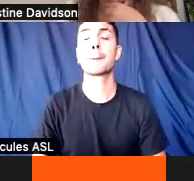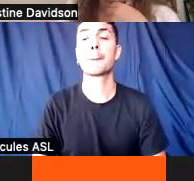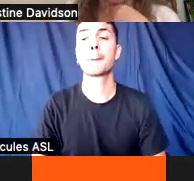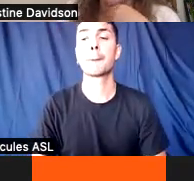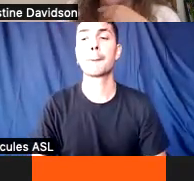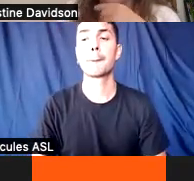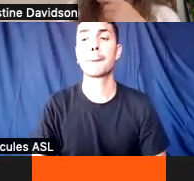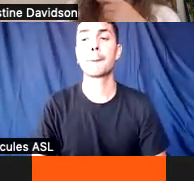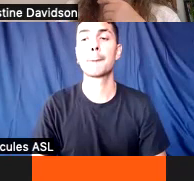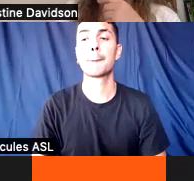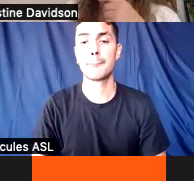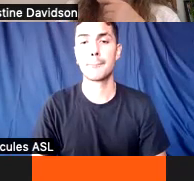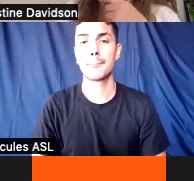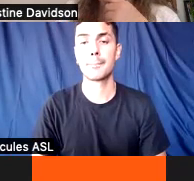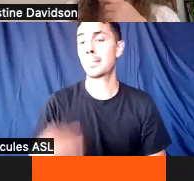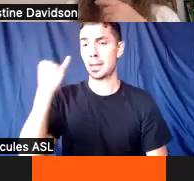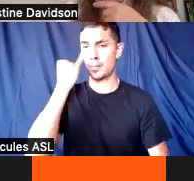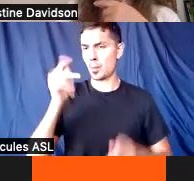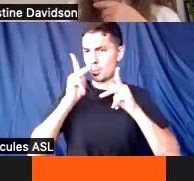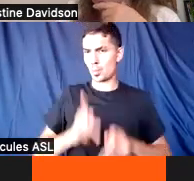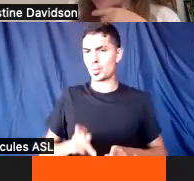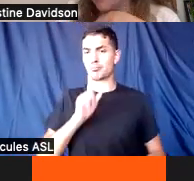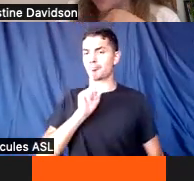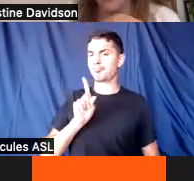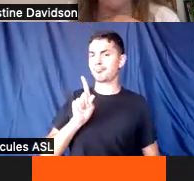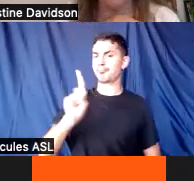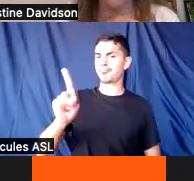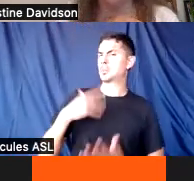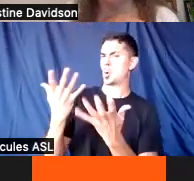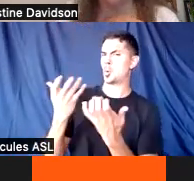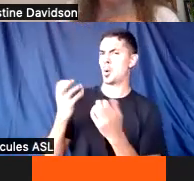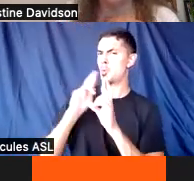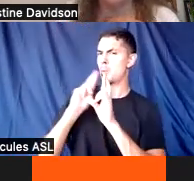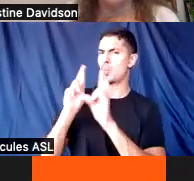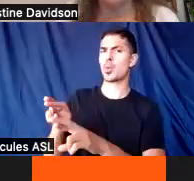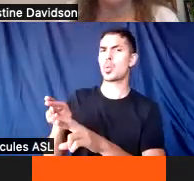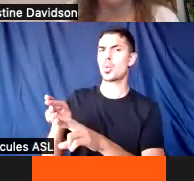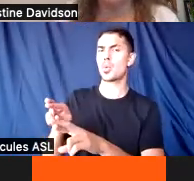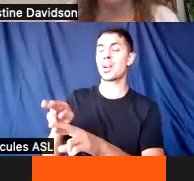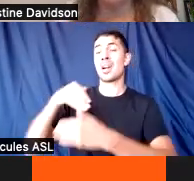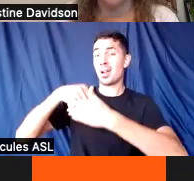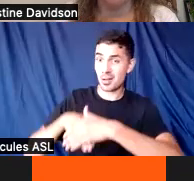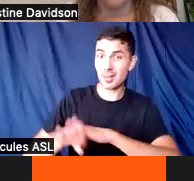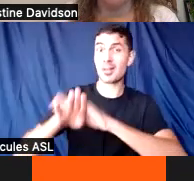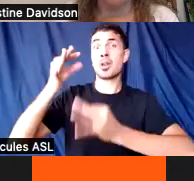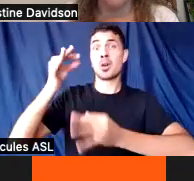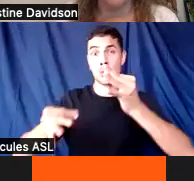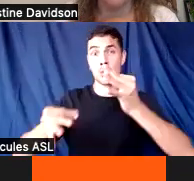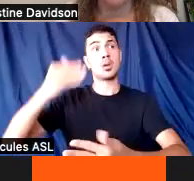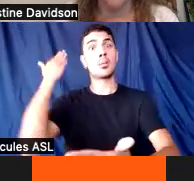Yeah. If the person's going to report it and try to go into the court system, they're going to have to prove that the person did it, right? They're going to